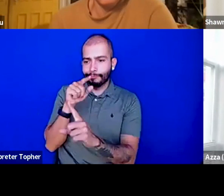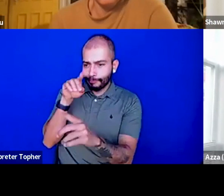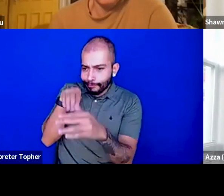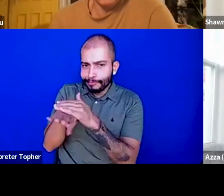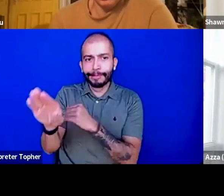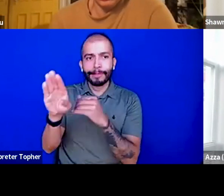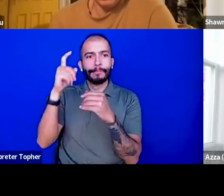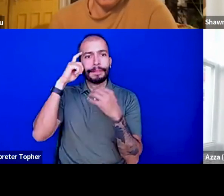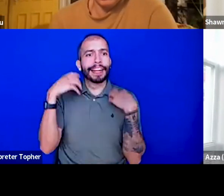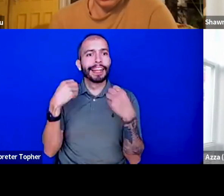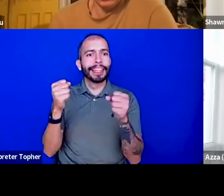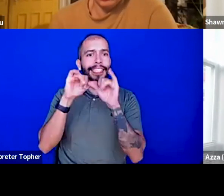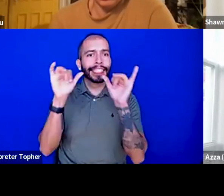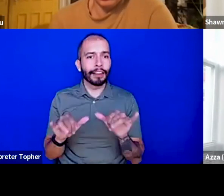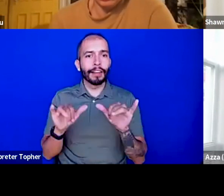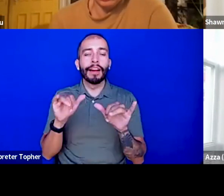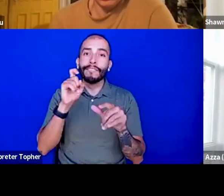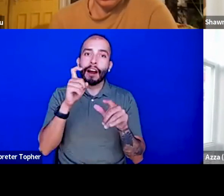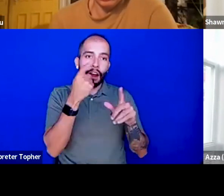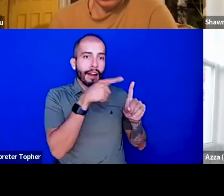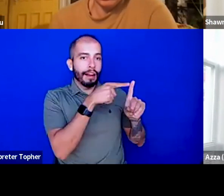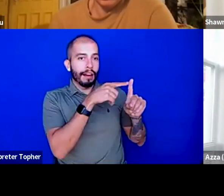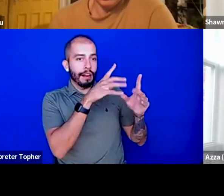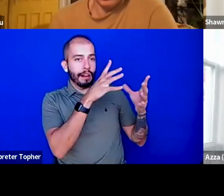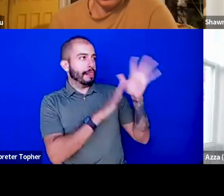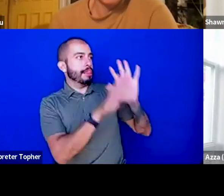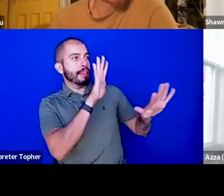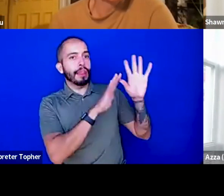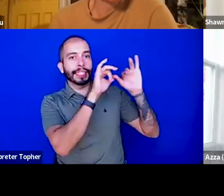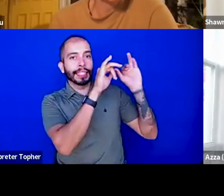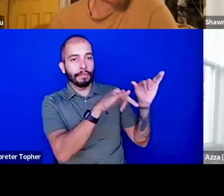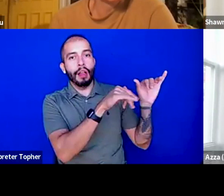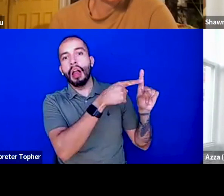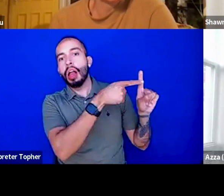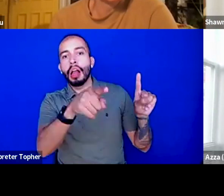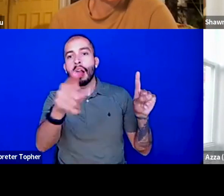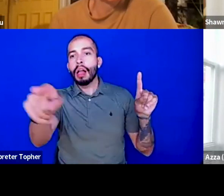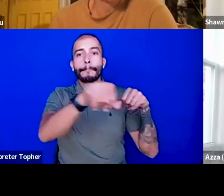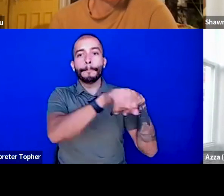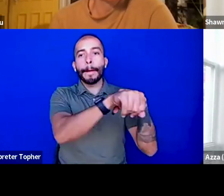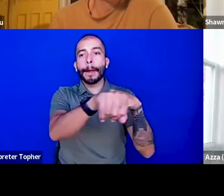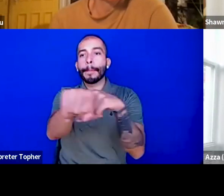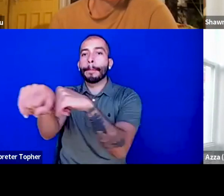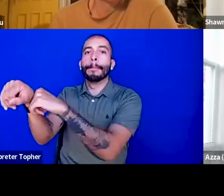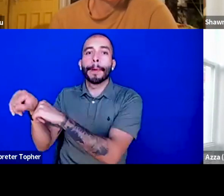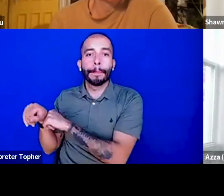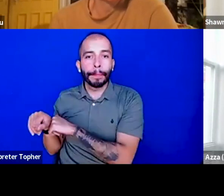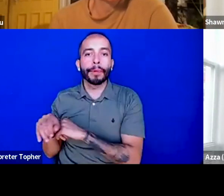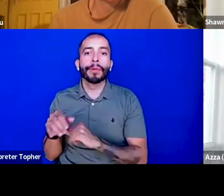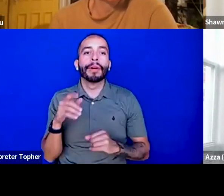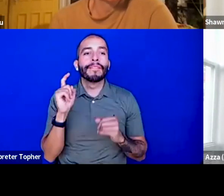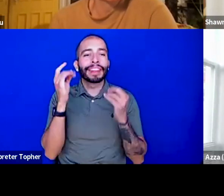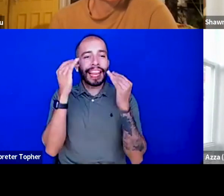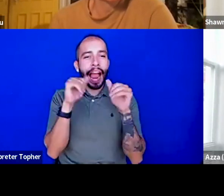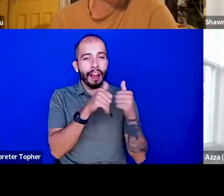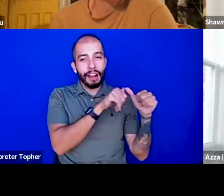of carceralities across lives, and also then how they manifest on different bodies and different lived experiences